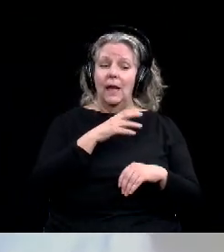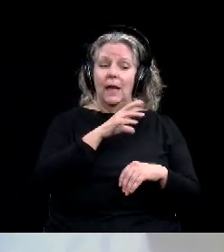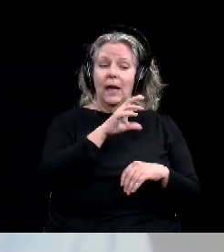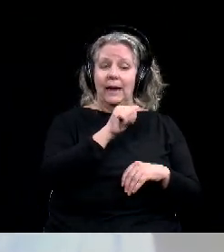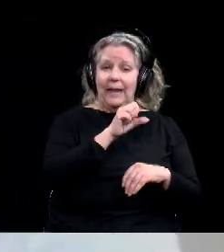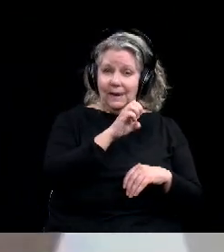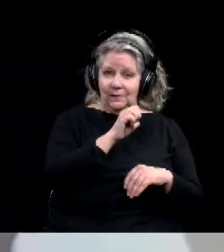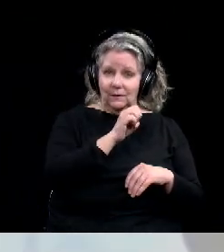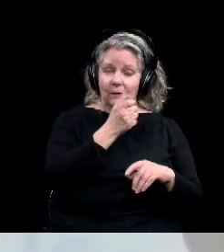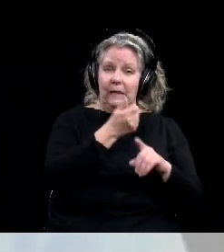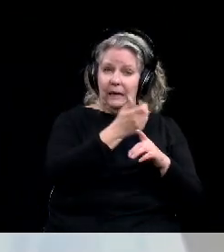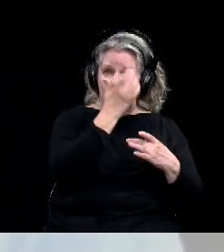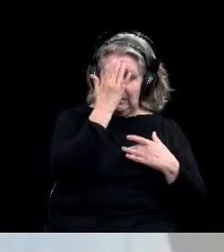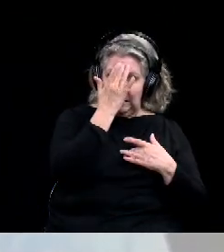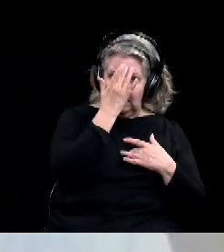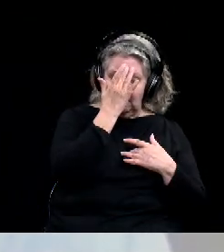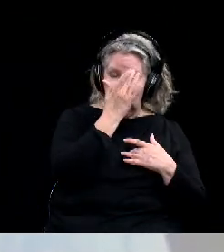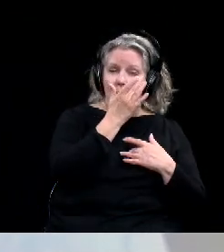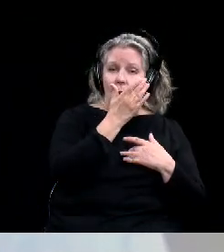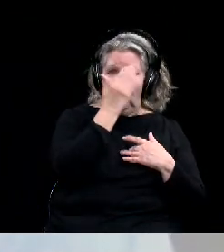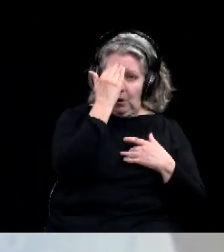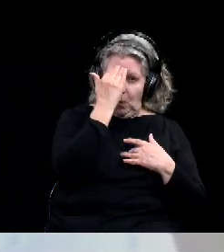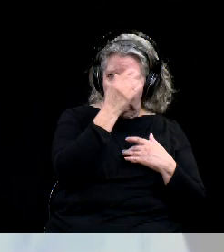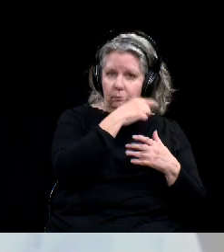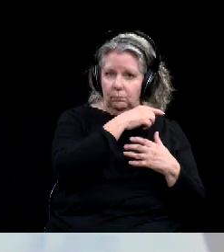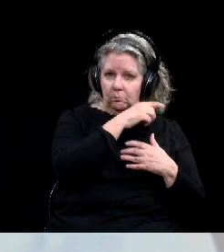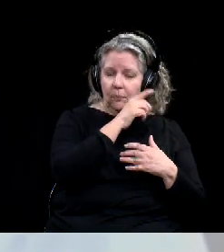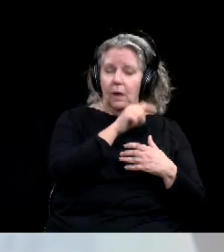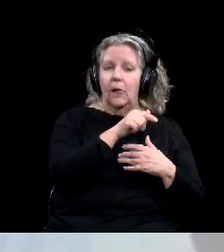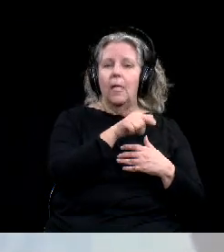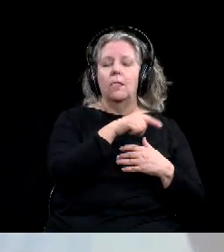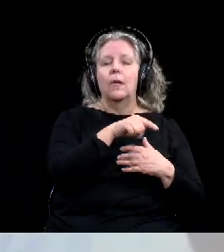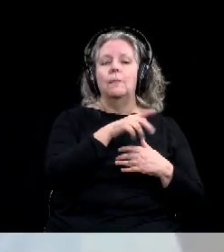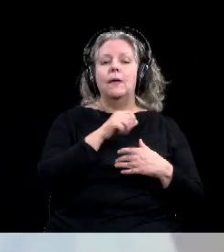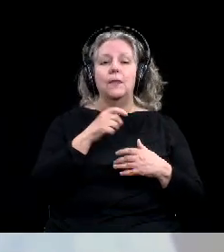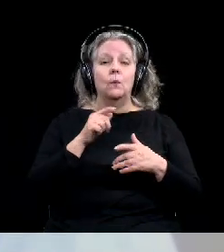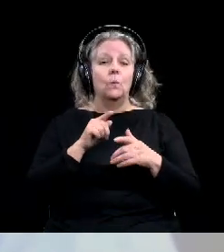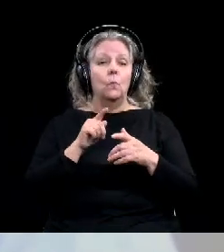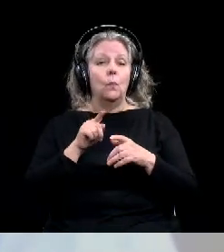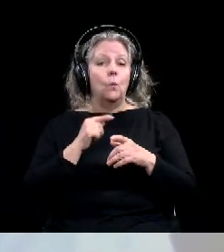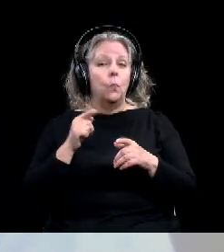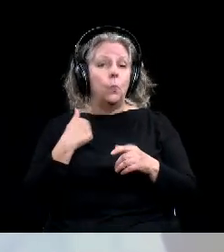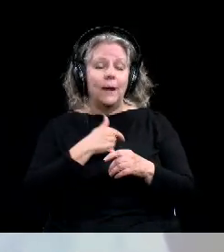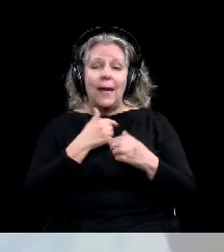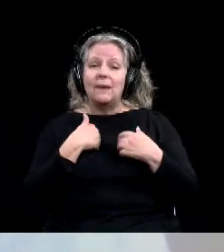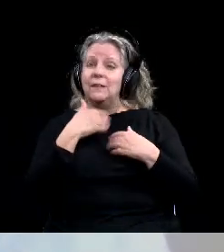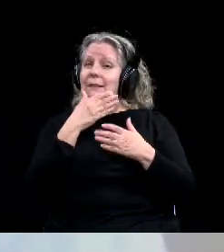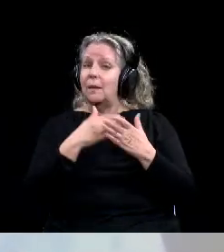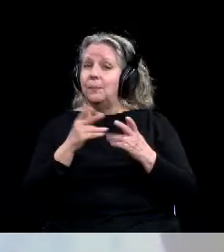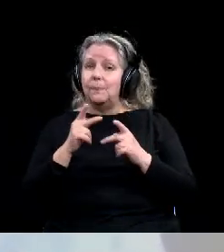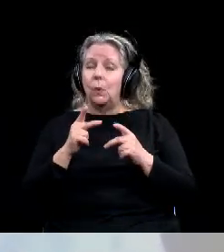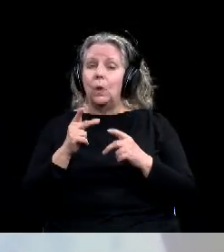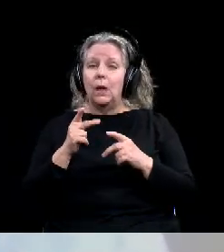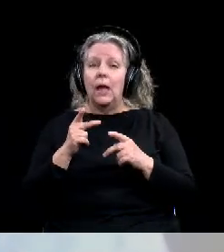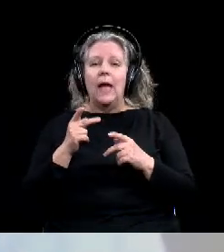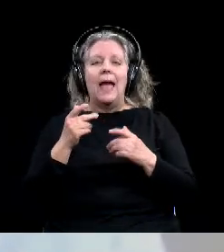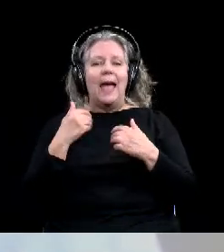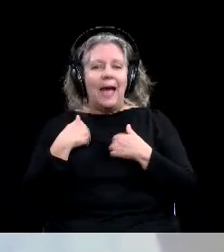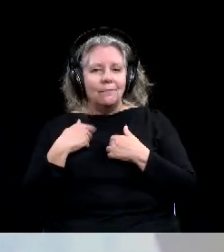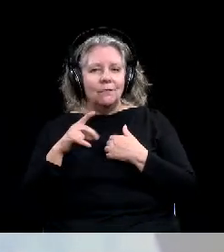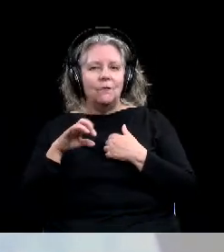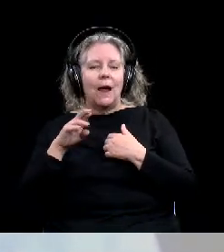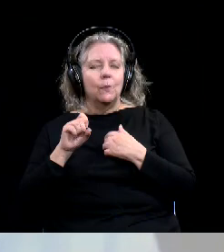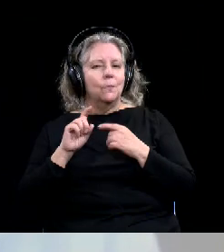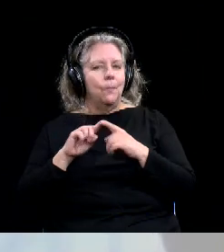that were never counted, but they did occur, and individuals developed some degree of immunity when they